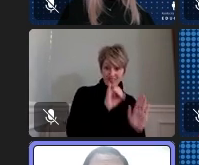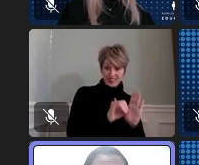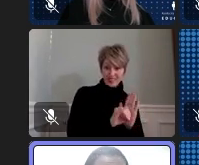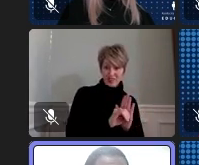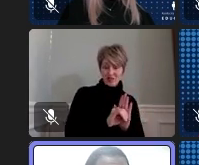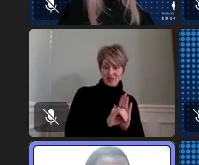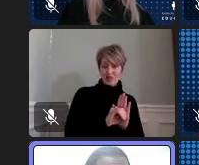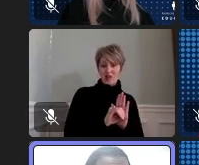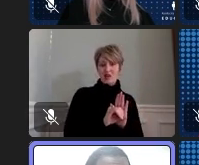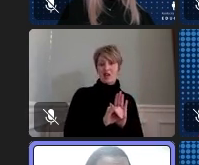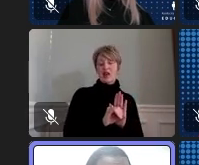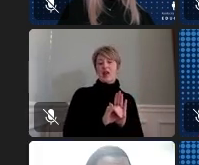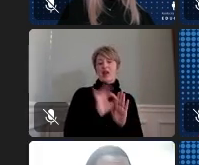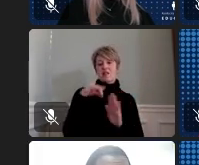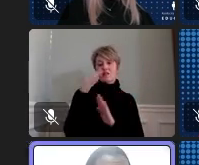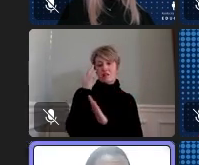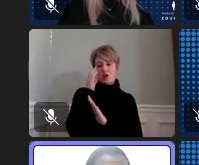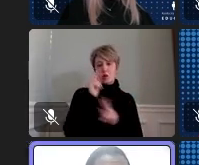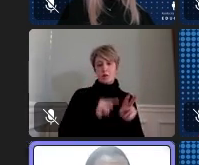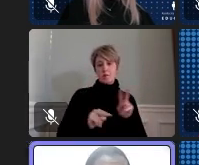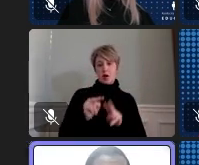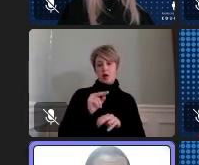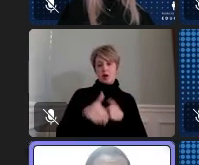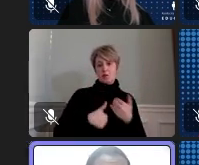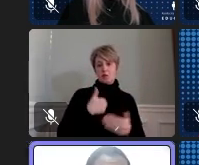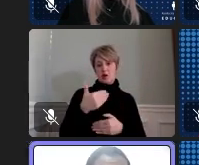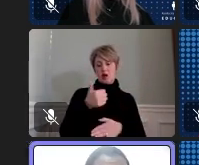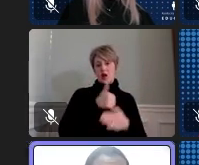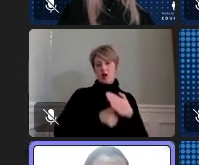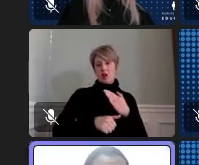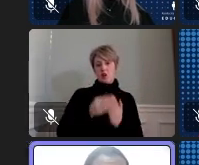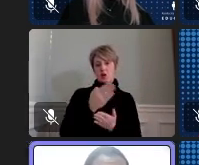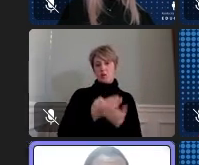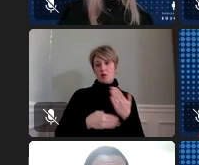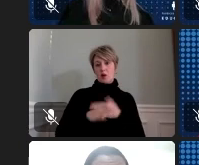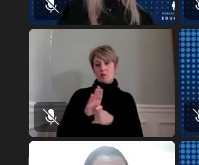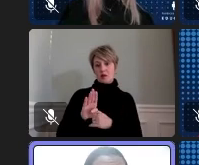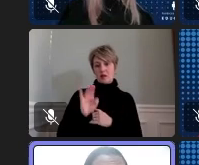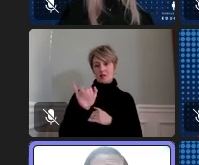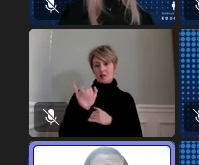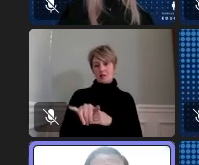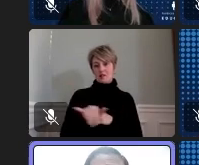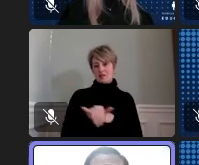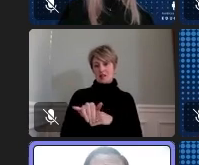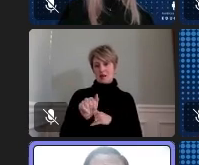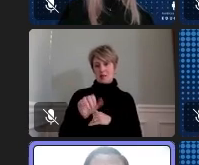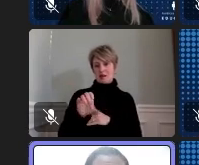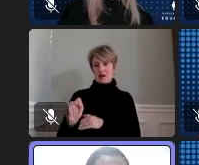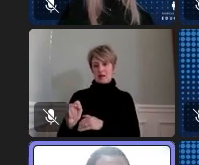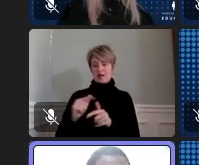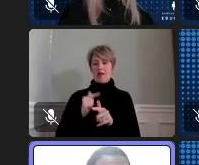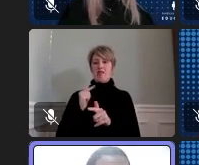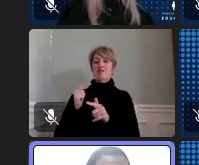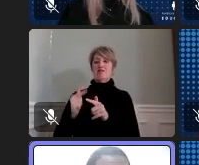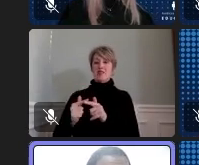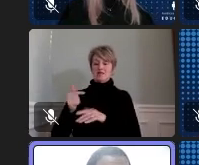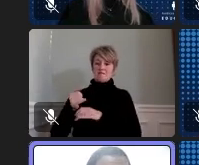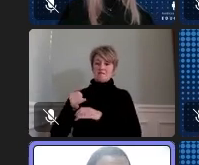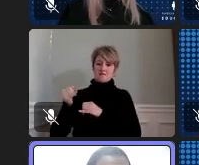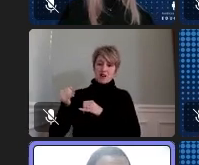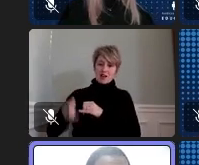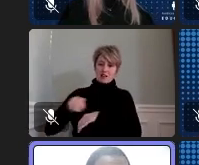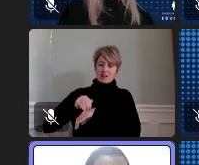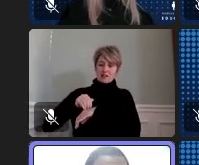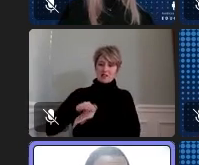monitoring process under Part B of the Act, And finally, advise the SEA